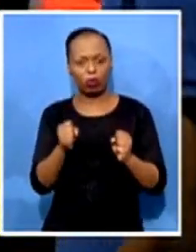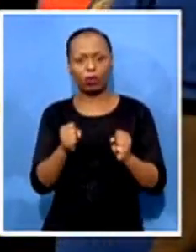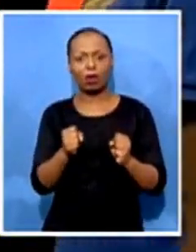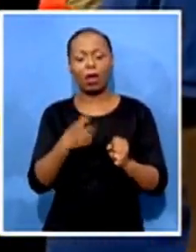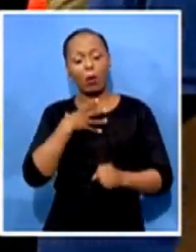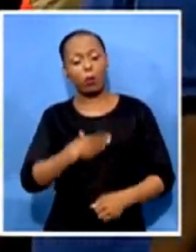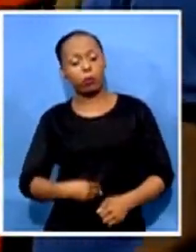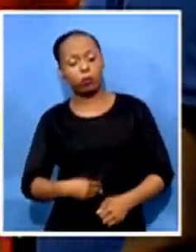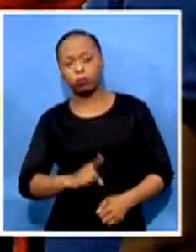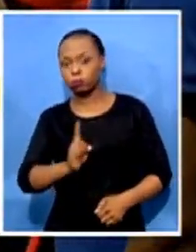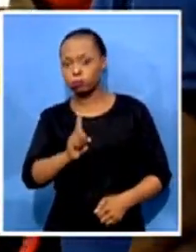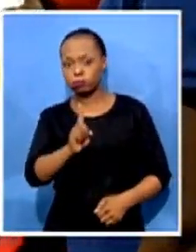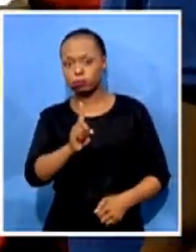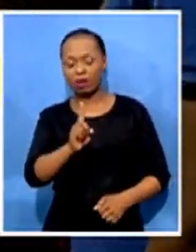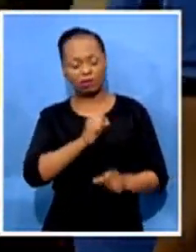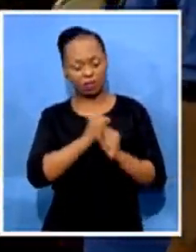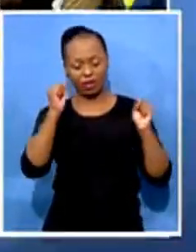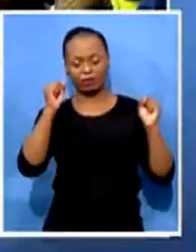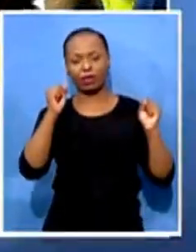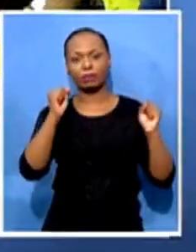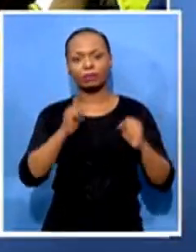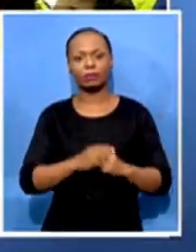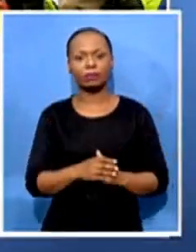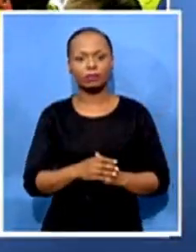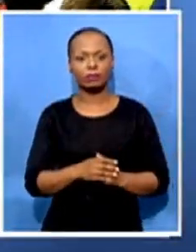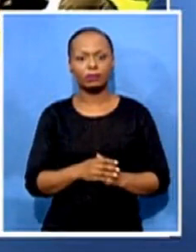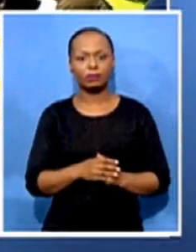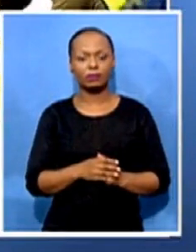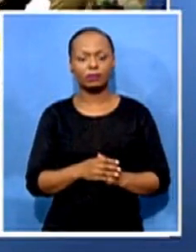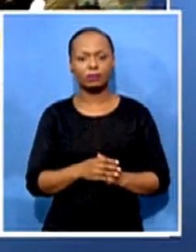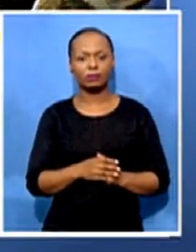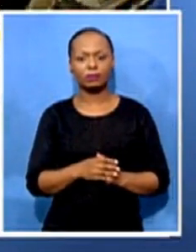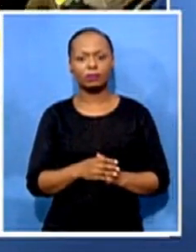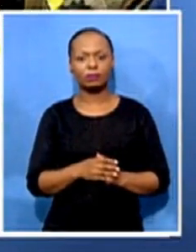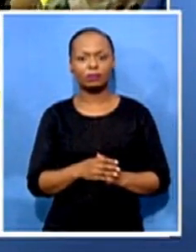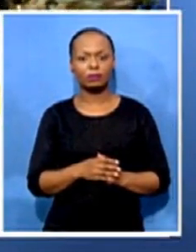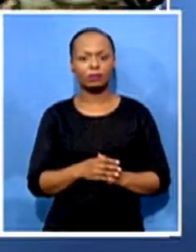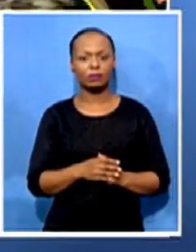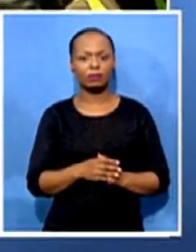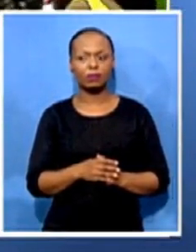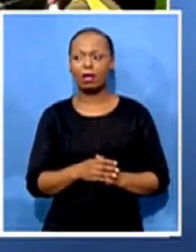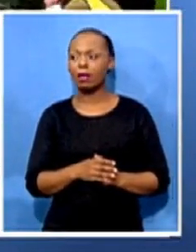Brackenfell High School here today. And it's a show of force they're showing there, Vanessa, in particular, because a lot of